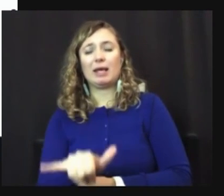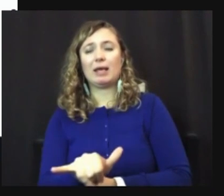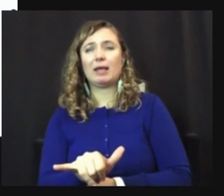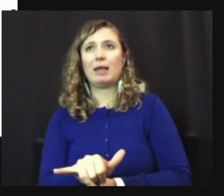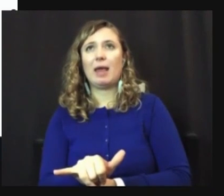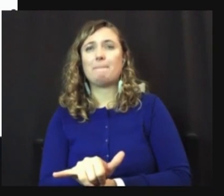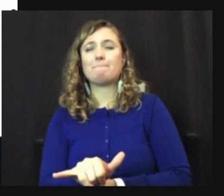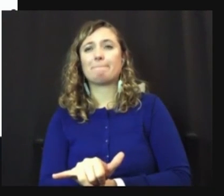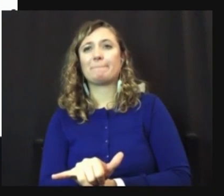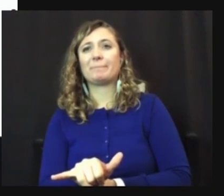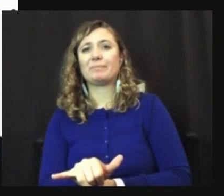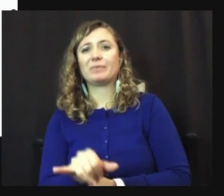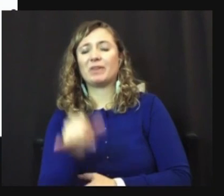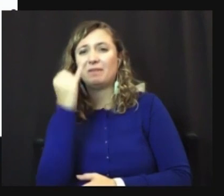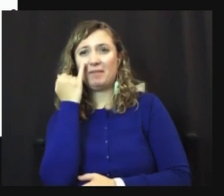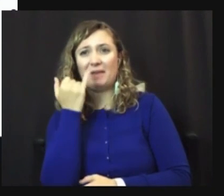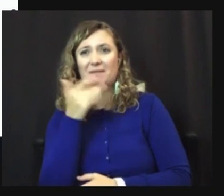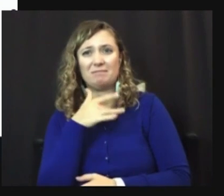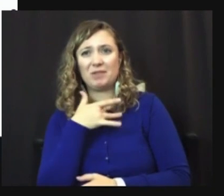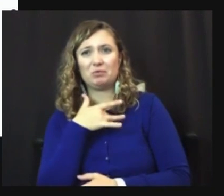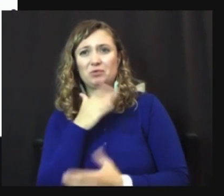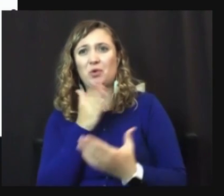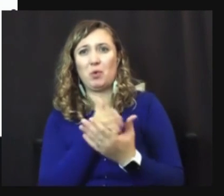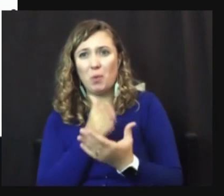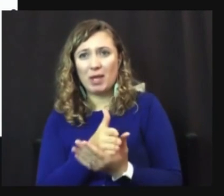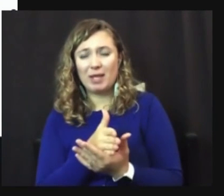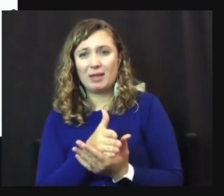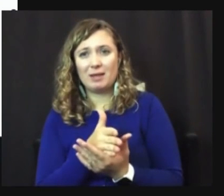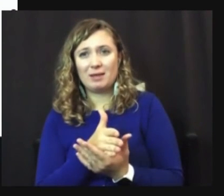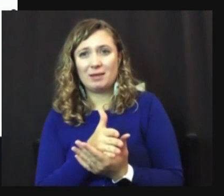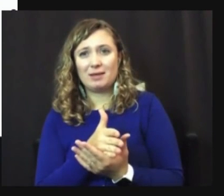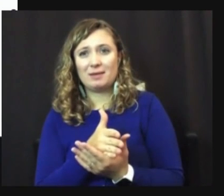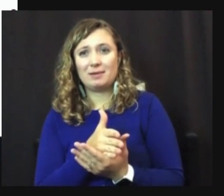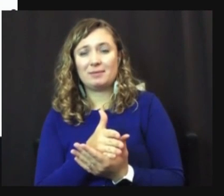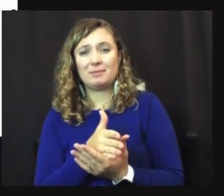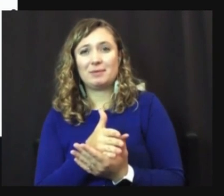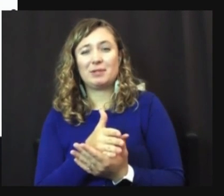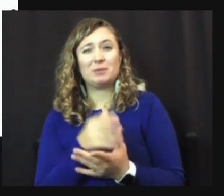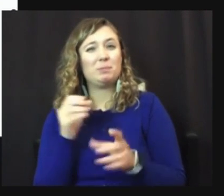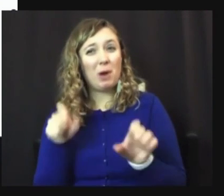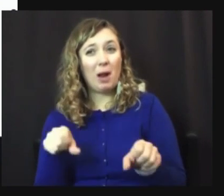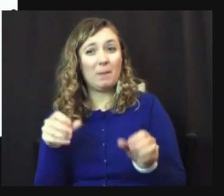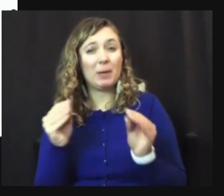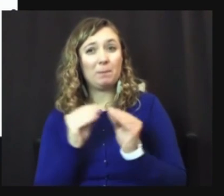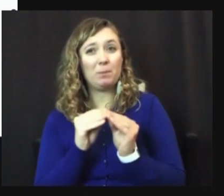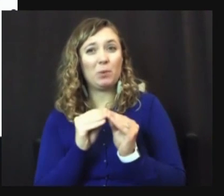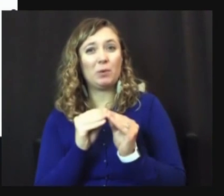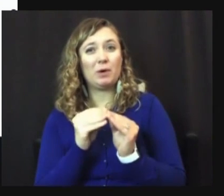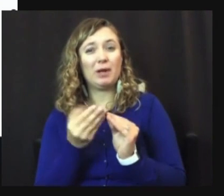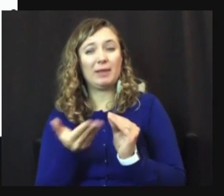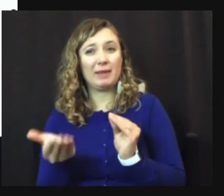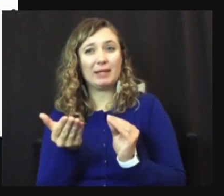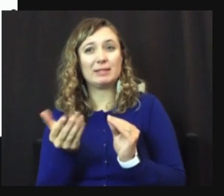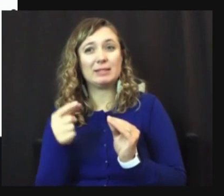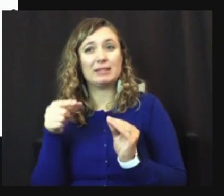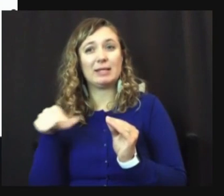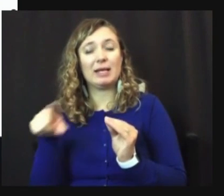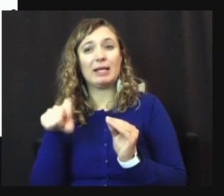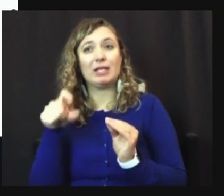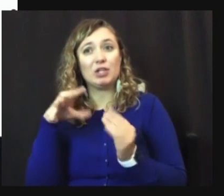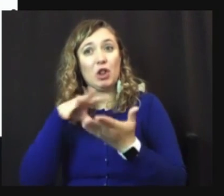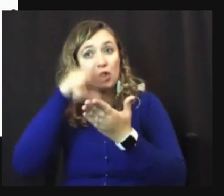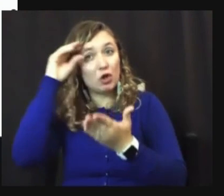if they find it annoying, like there's like probably more things that they need to learn about stimming.